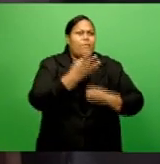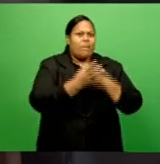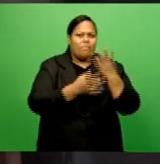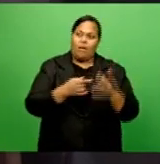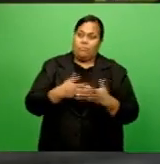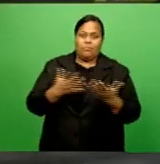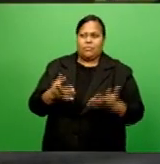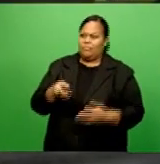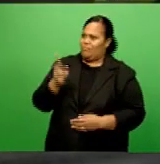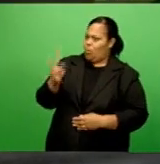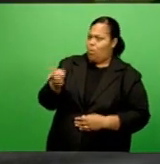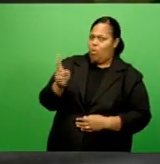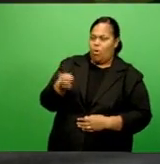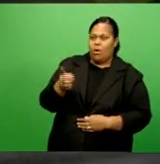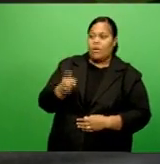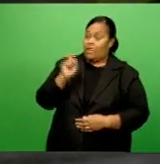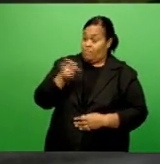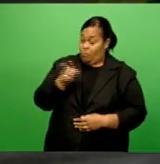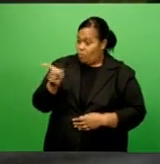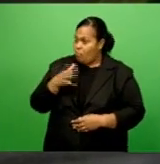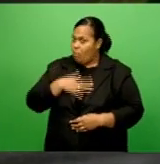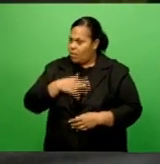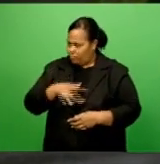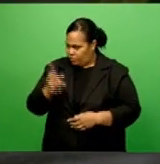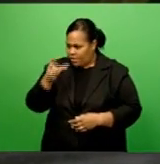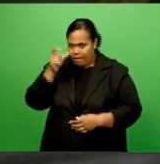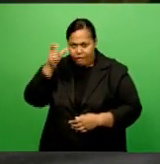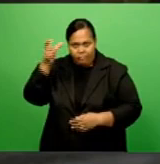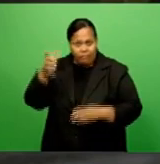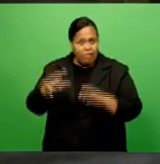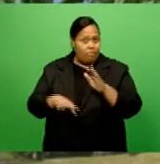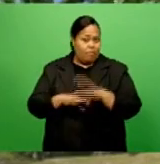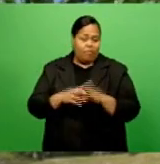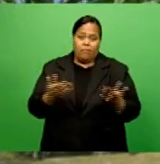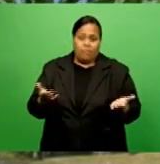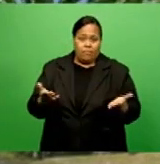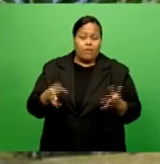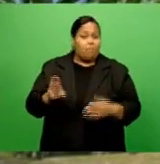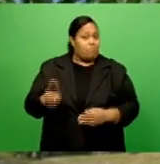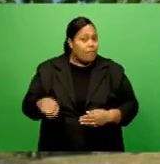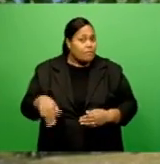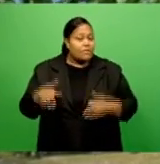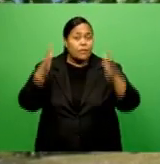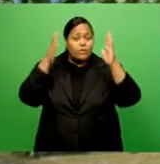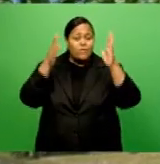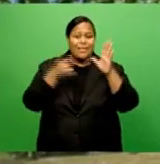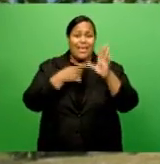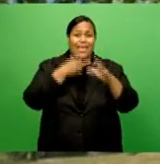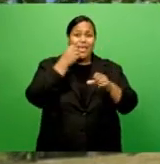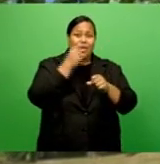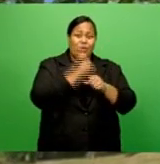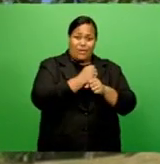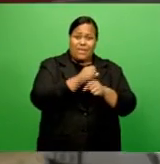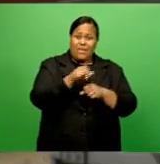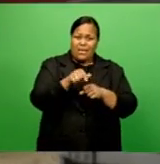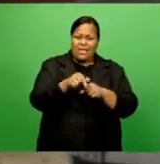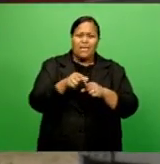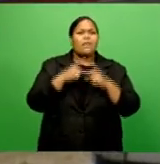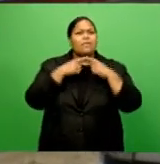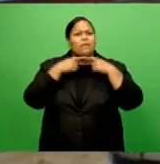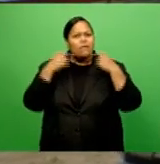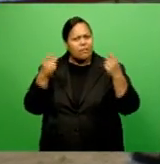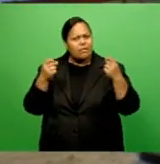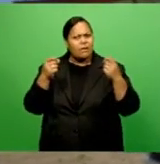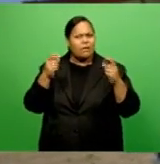should they wish to go to higher authorities. Members also claim that the main AOG body appointed the pastor